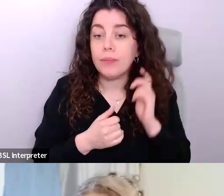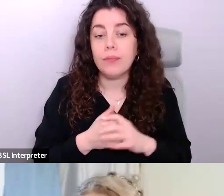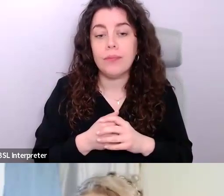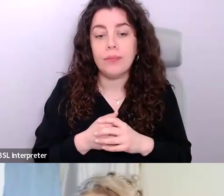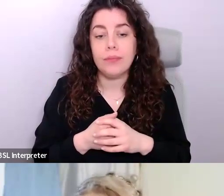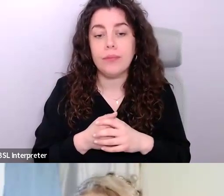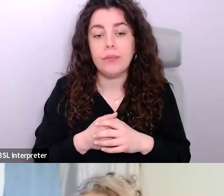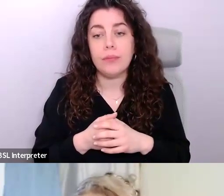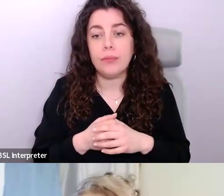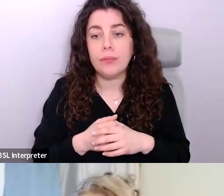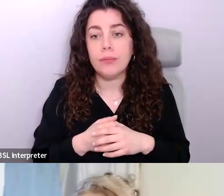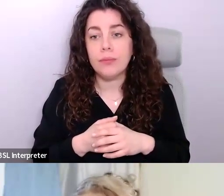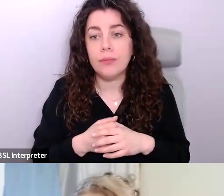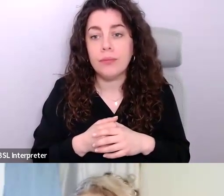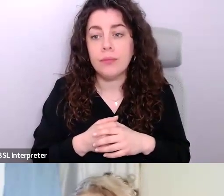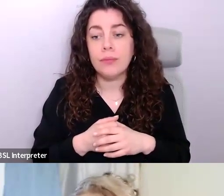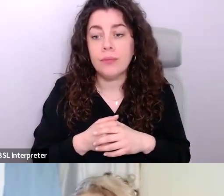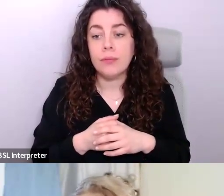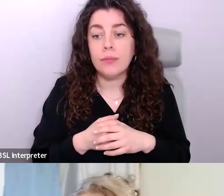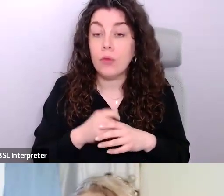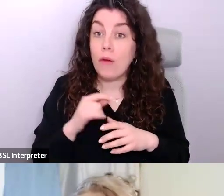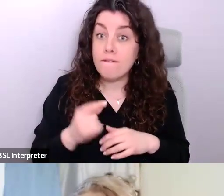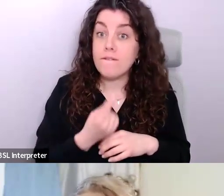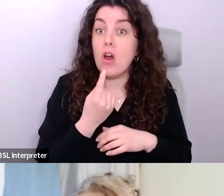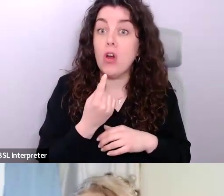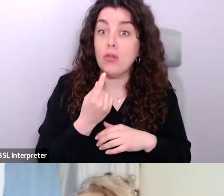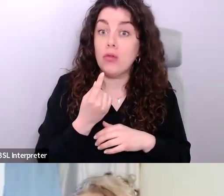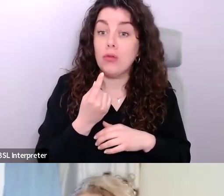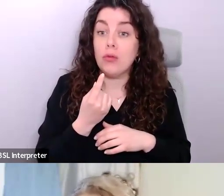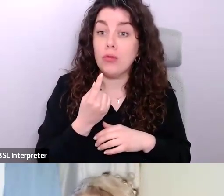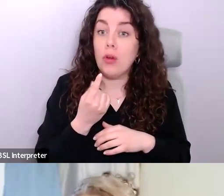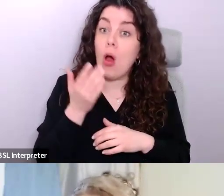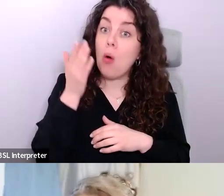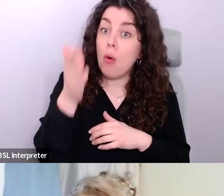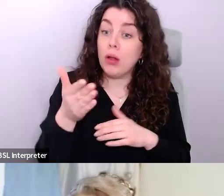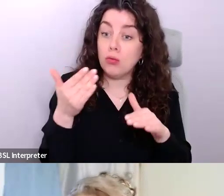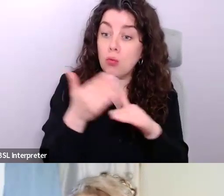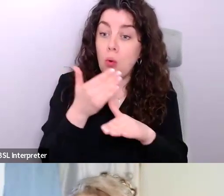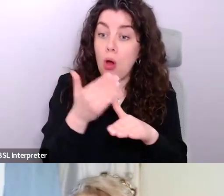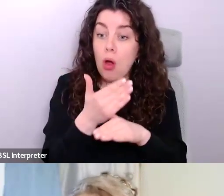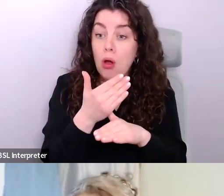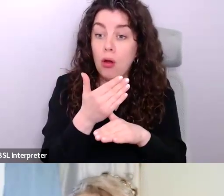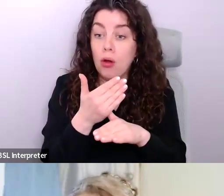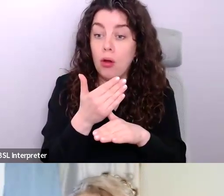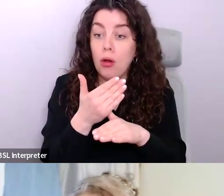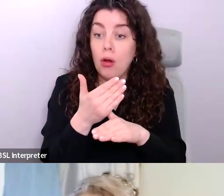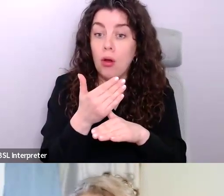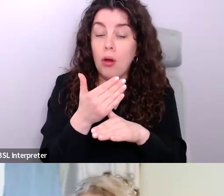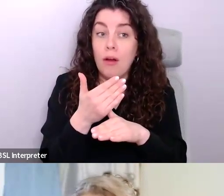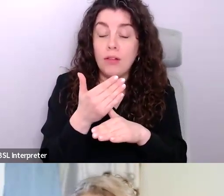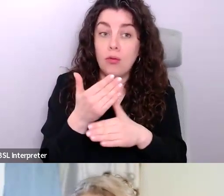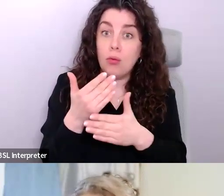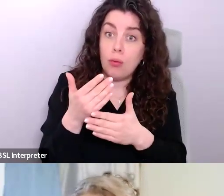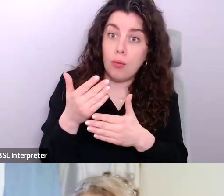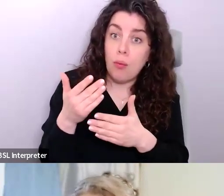Initially I went into the workplace to get my workplace assessment,